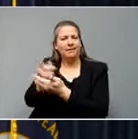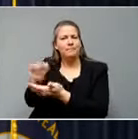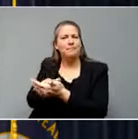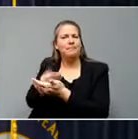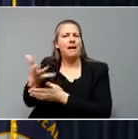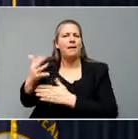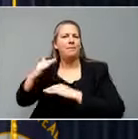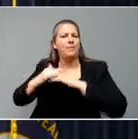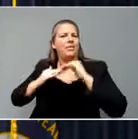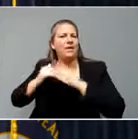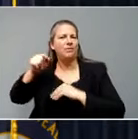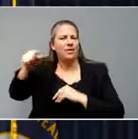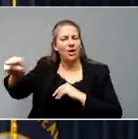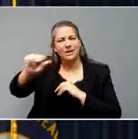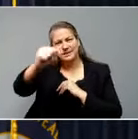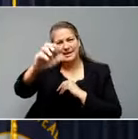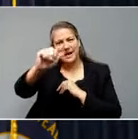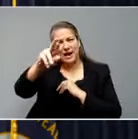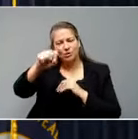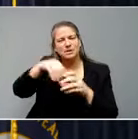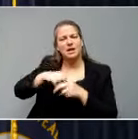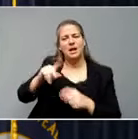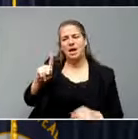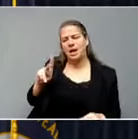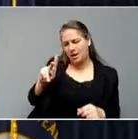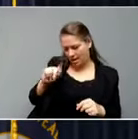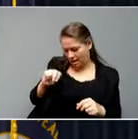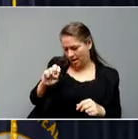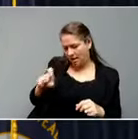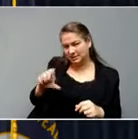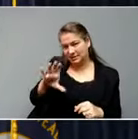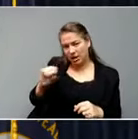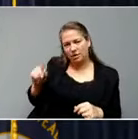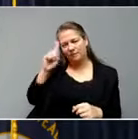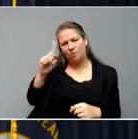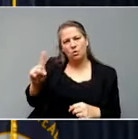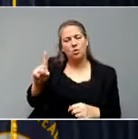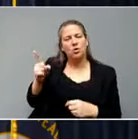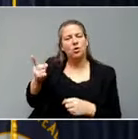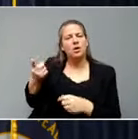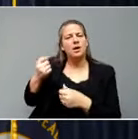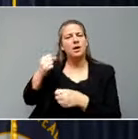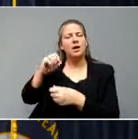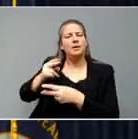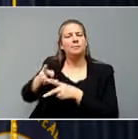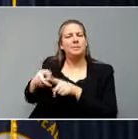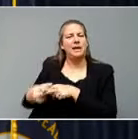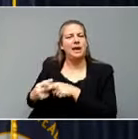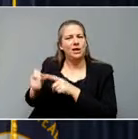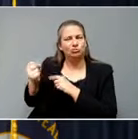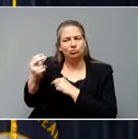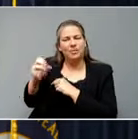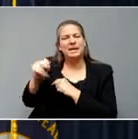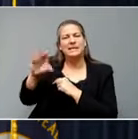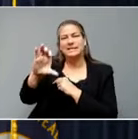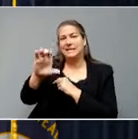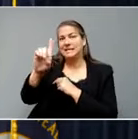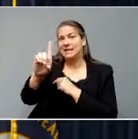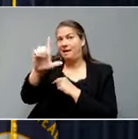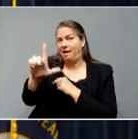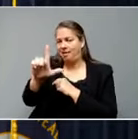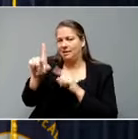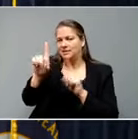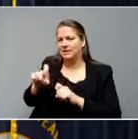on 10 acres in Knox County for a diesel mechanic shop and a CDL test site. Both critically important types